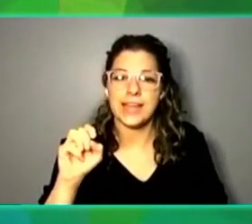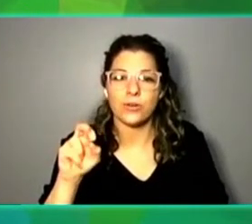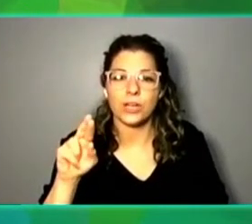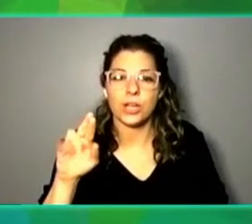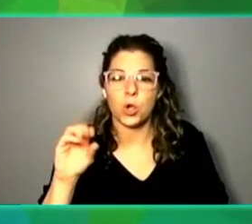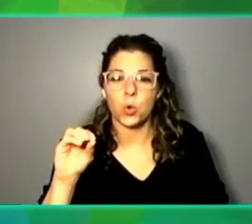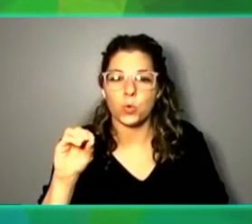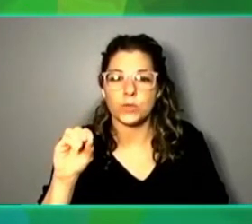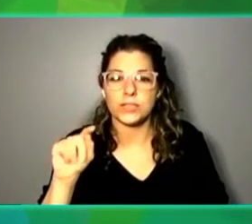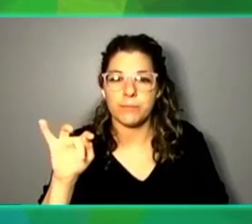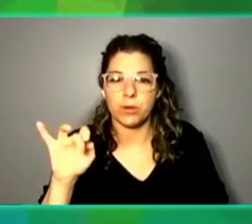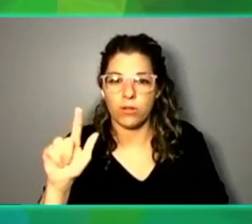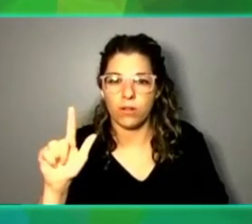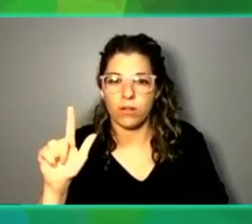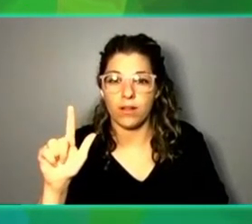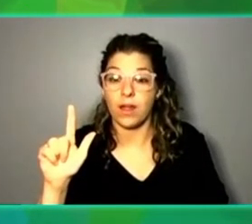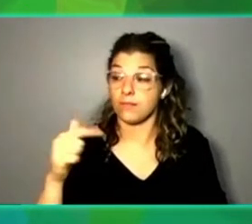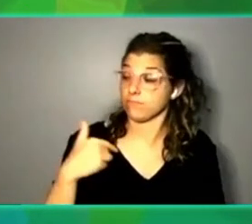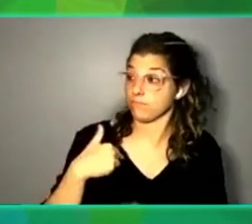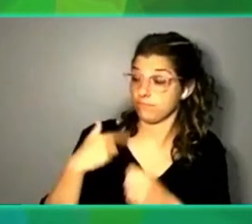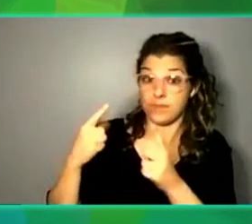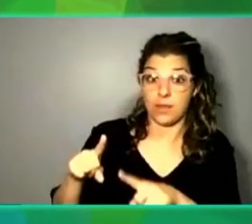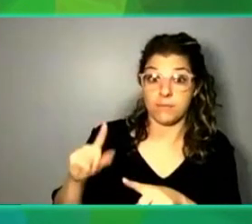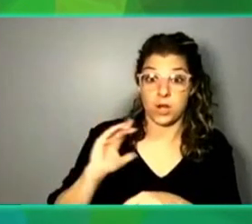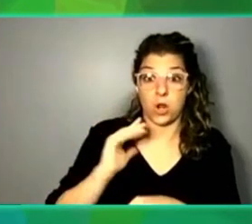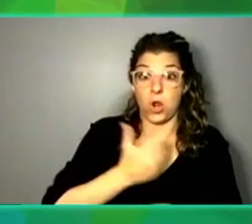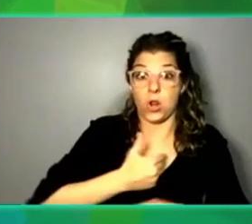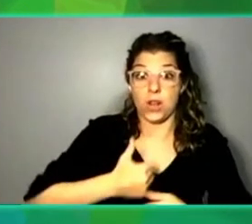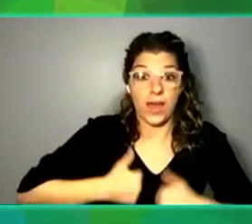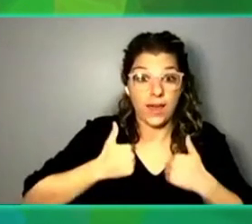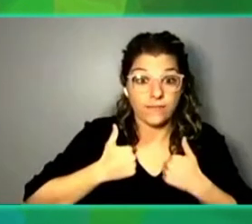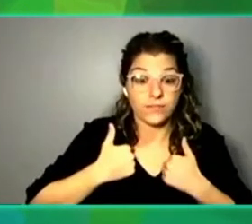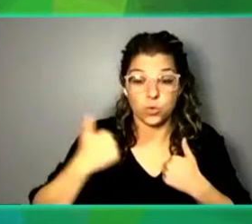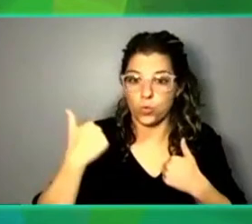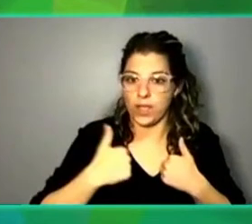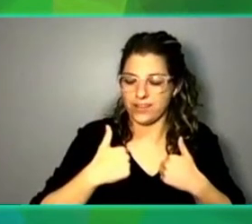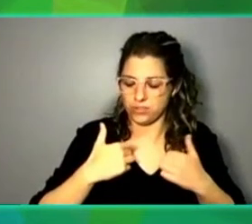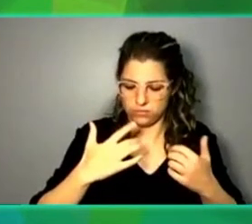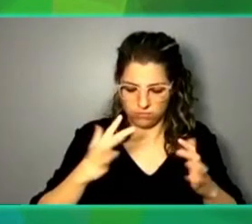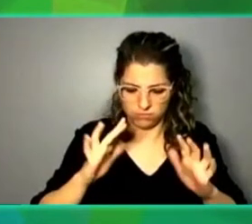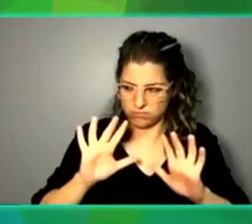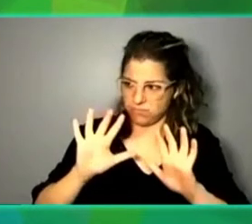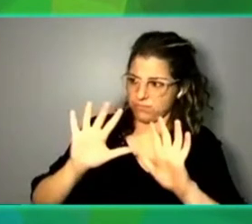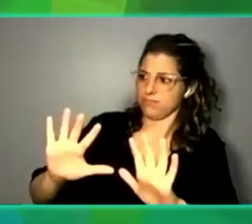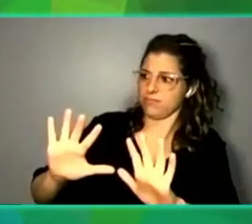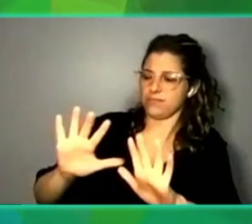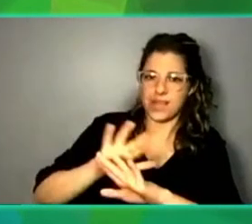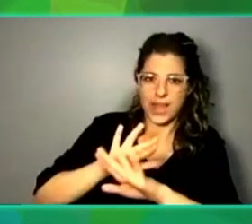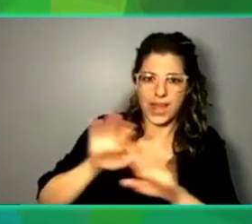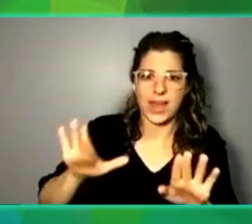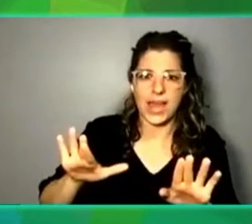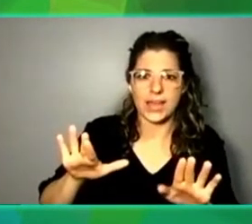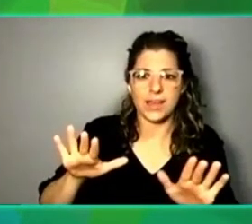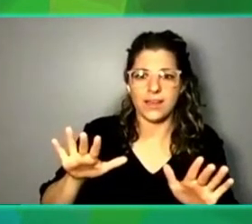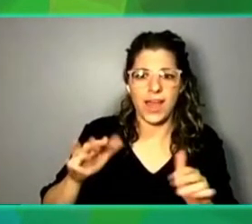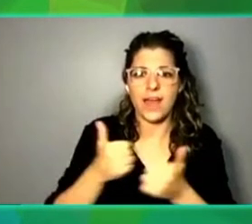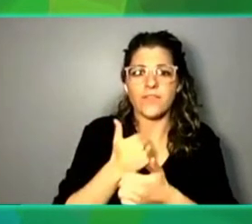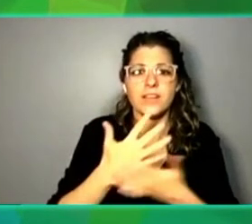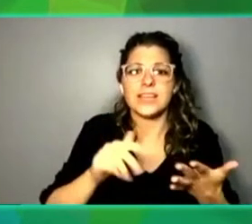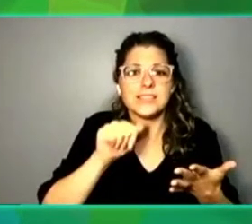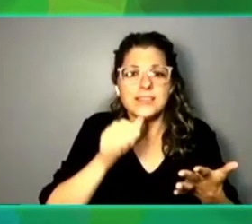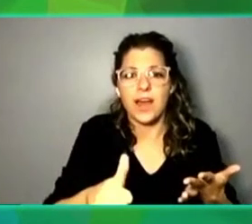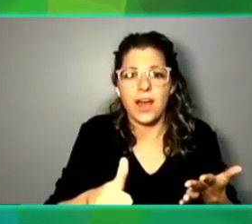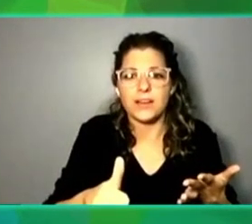and that was something that happened in our own lives. And we had to like push back on that note, like, hey, we don't, you know, everything is not, you know, I